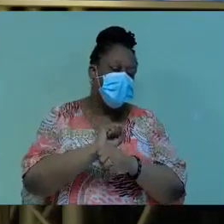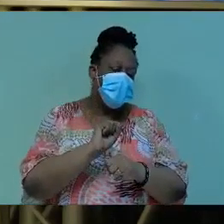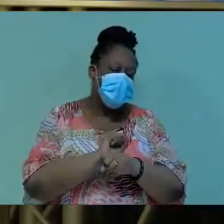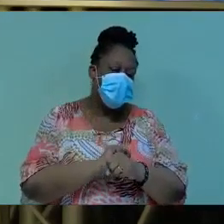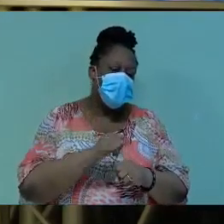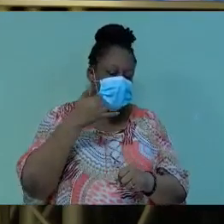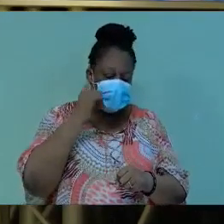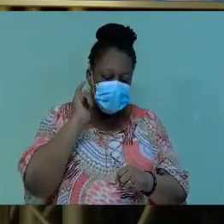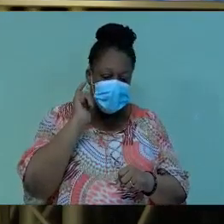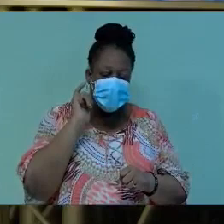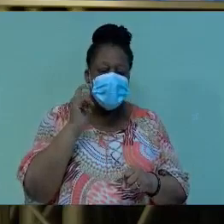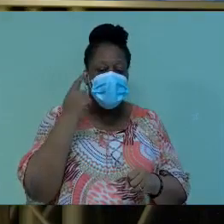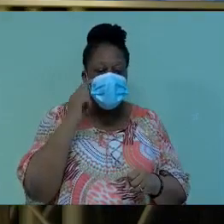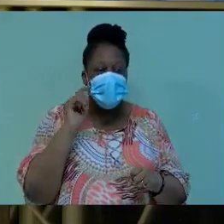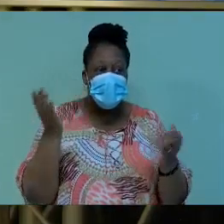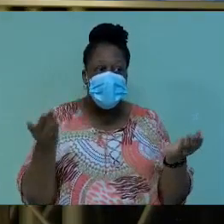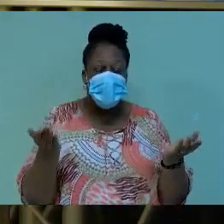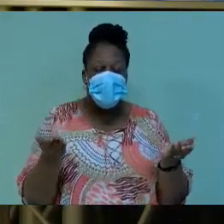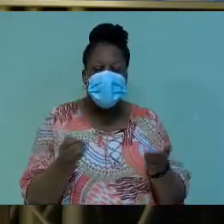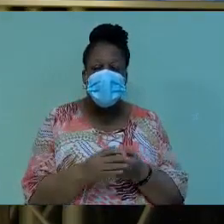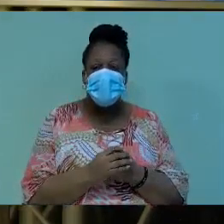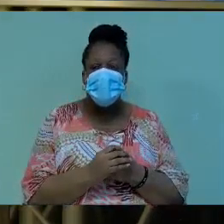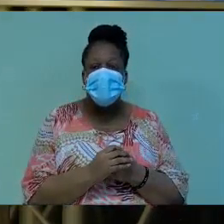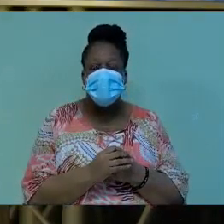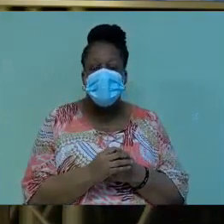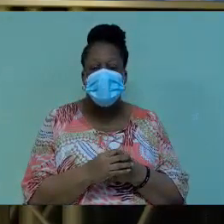you again, and we look forward to your questions.